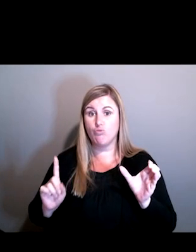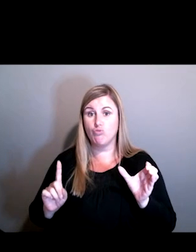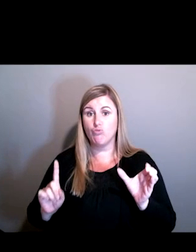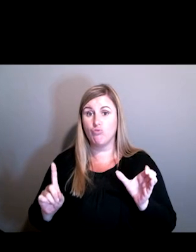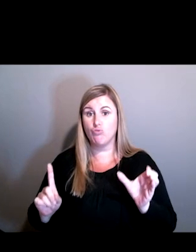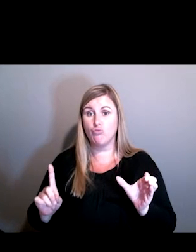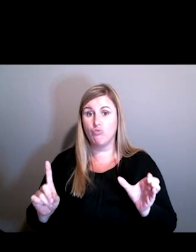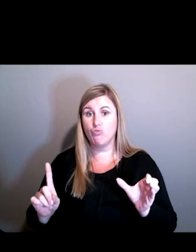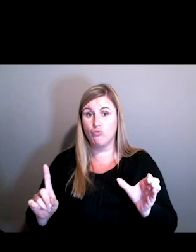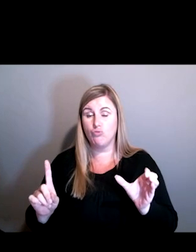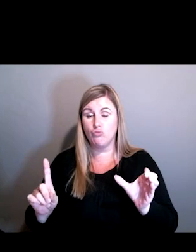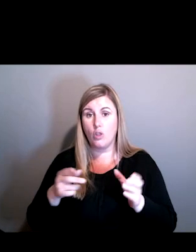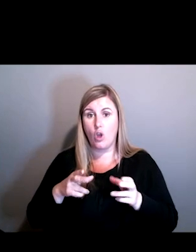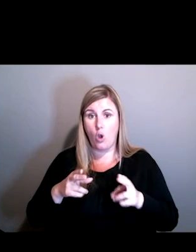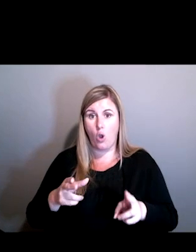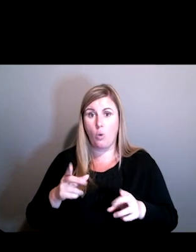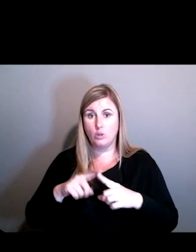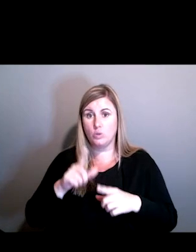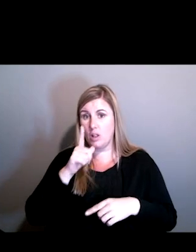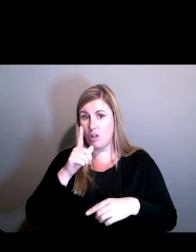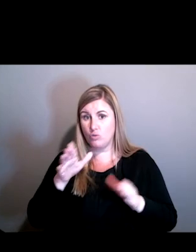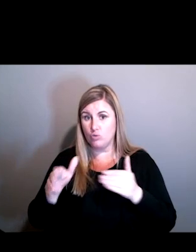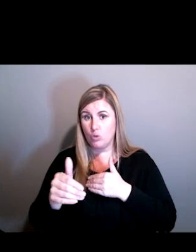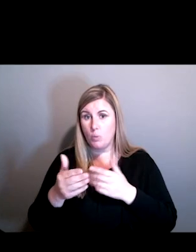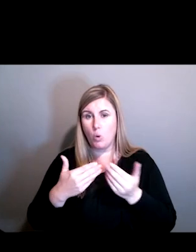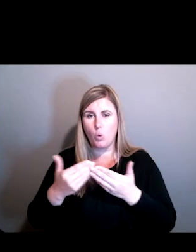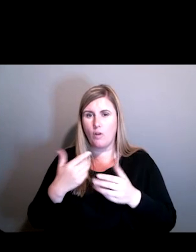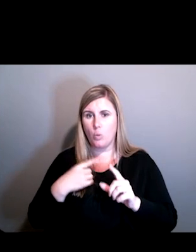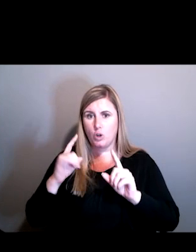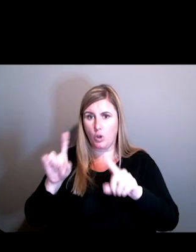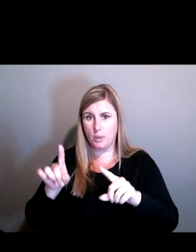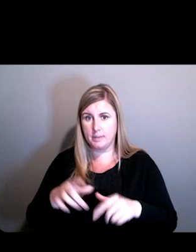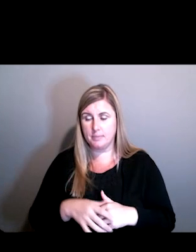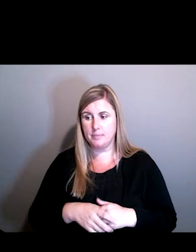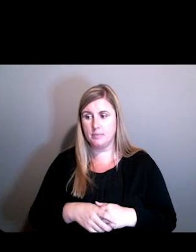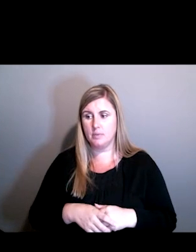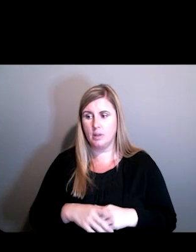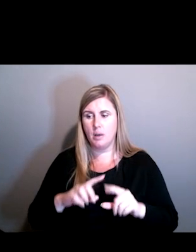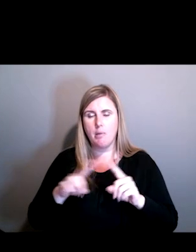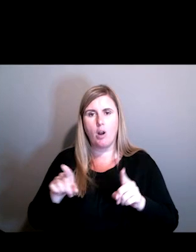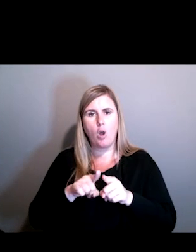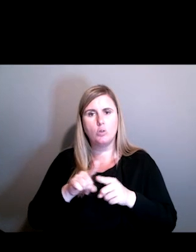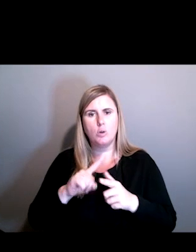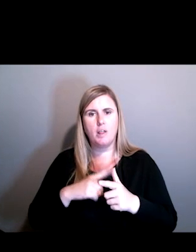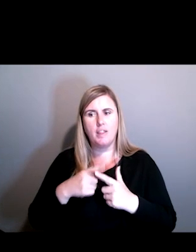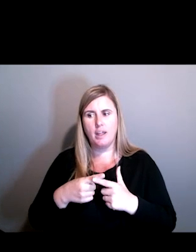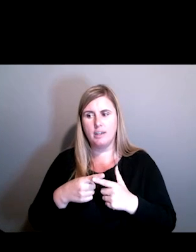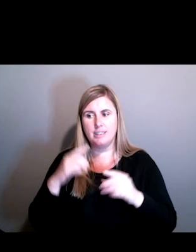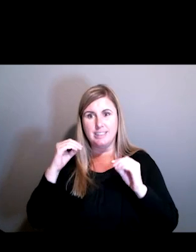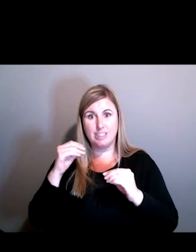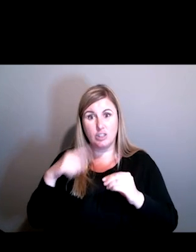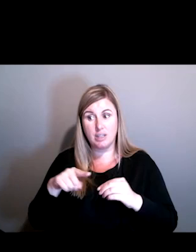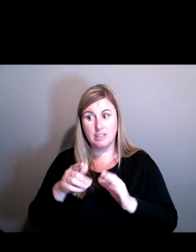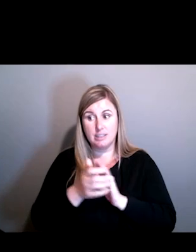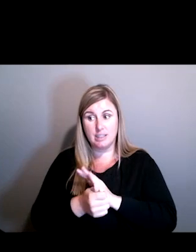stay with me, and we walk in the hallway to the lunchroom or wherever we're going. But I also will then